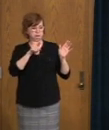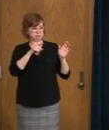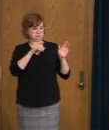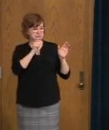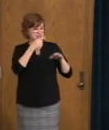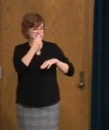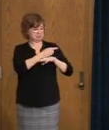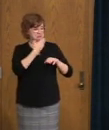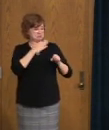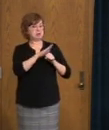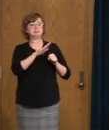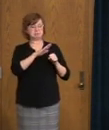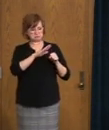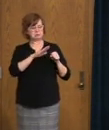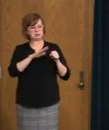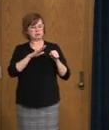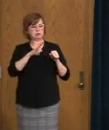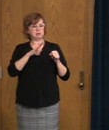healthy.